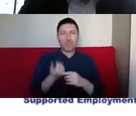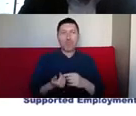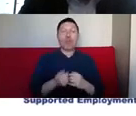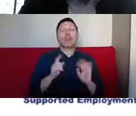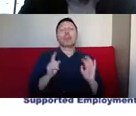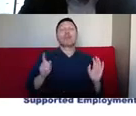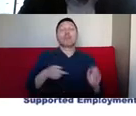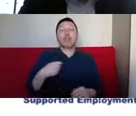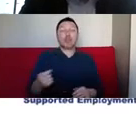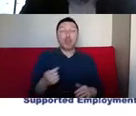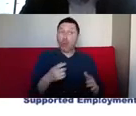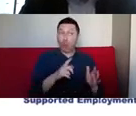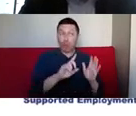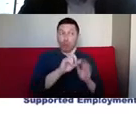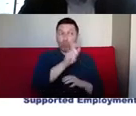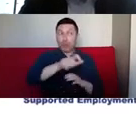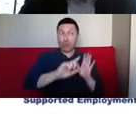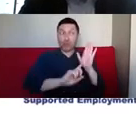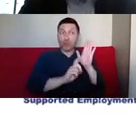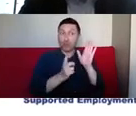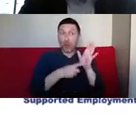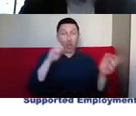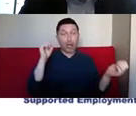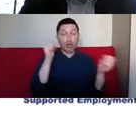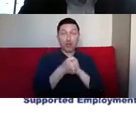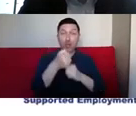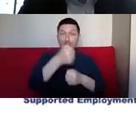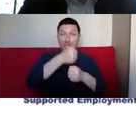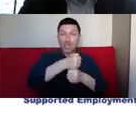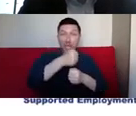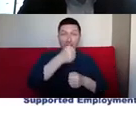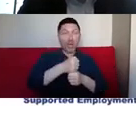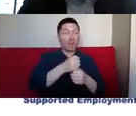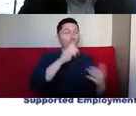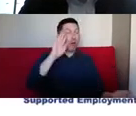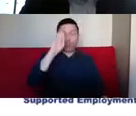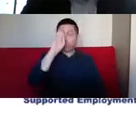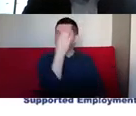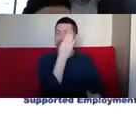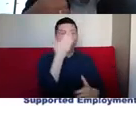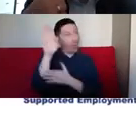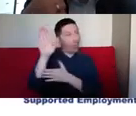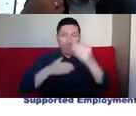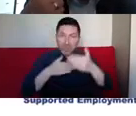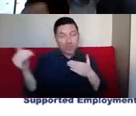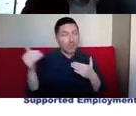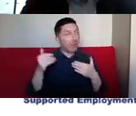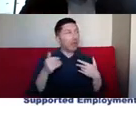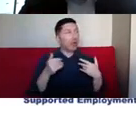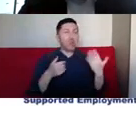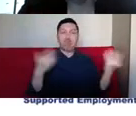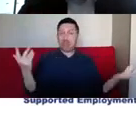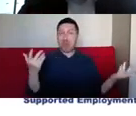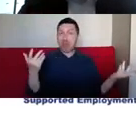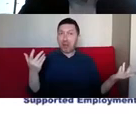disabled persons are no different in wanting to improve their own working lives. So supported employment should